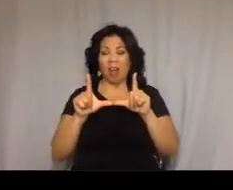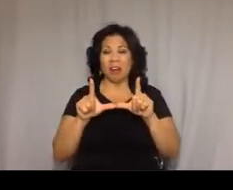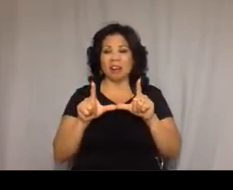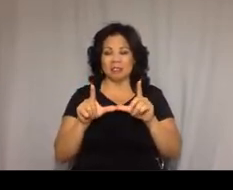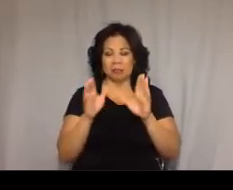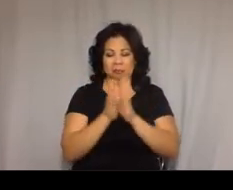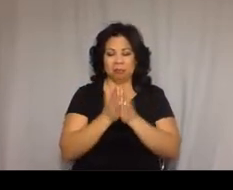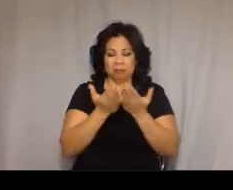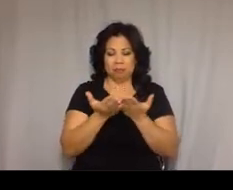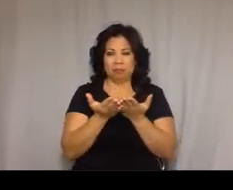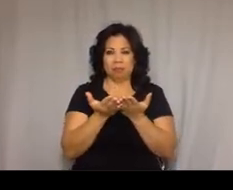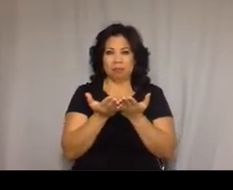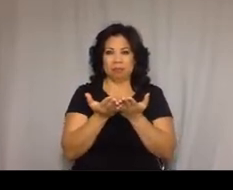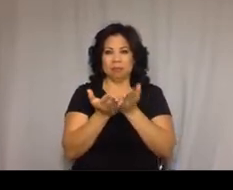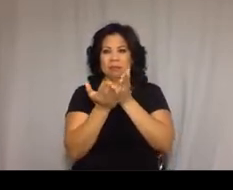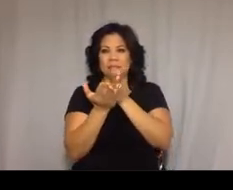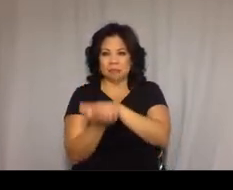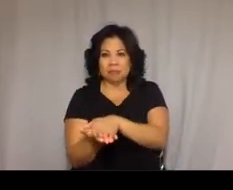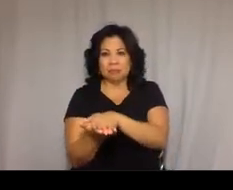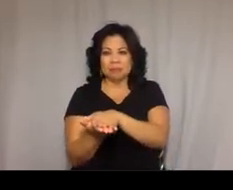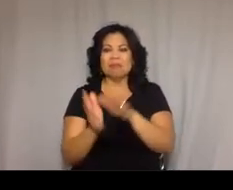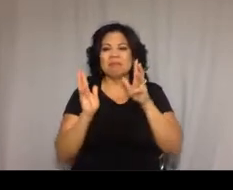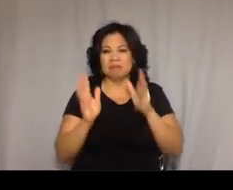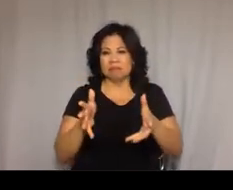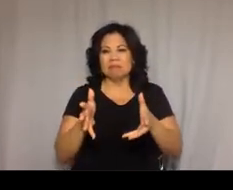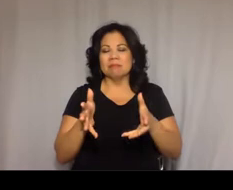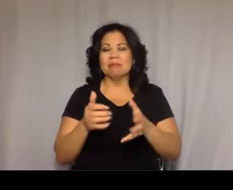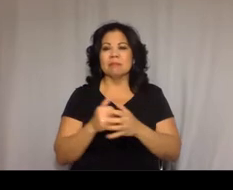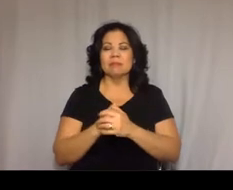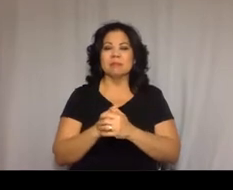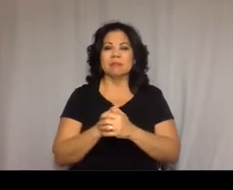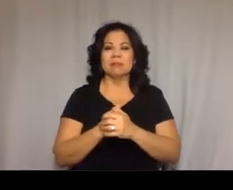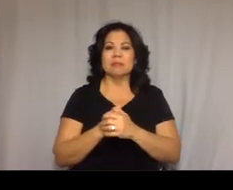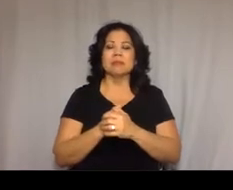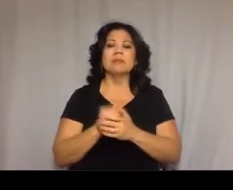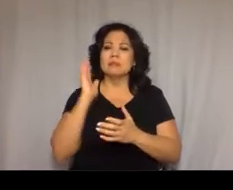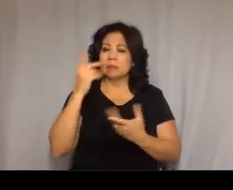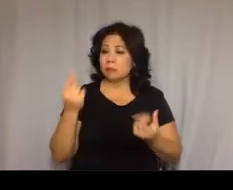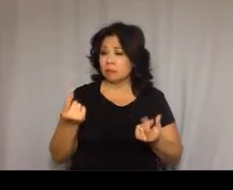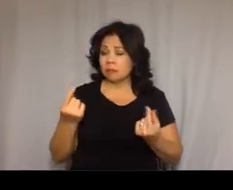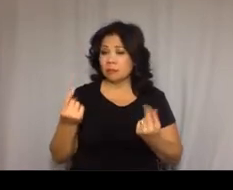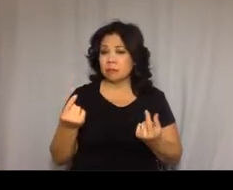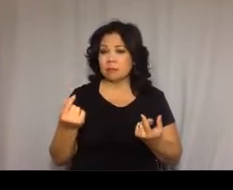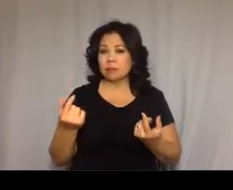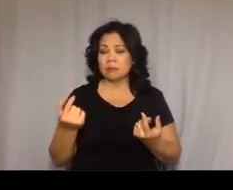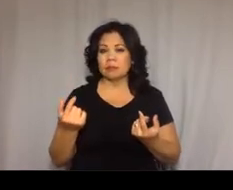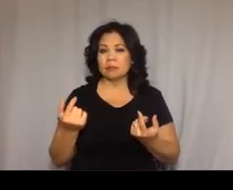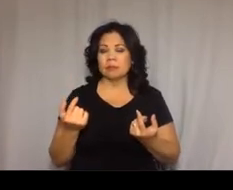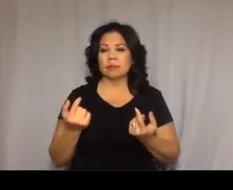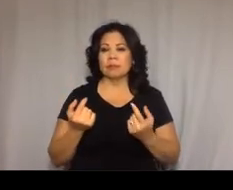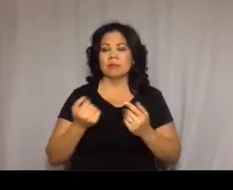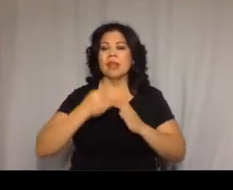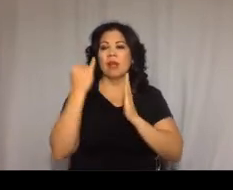that opens like a card, looks like that. But this time we're going to leave it shut. And what we're going to do, ladies and gentlemen, is we're going to